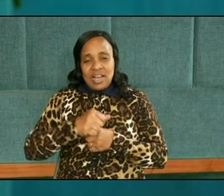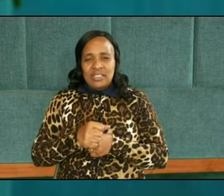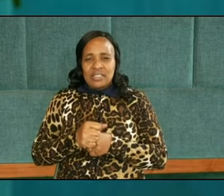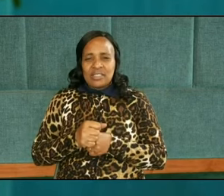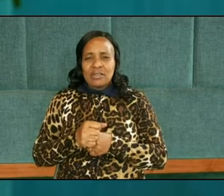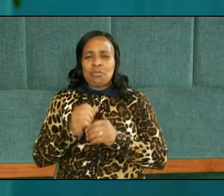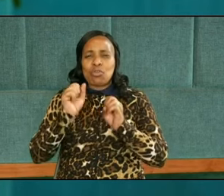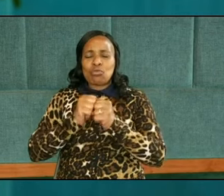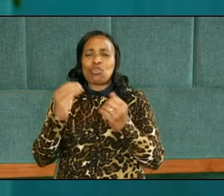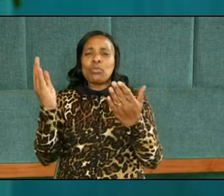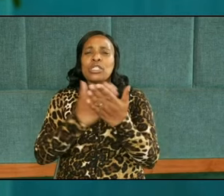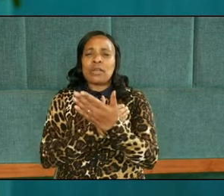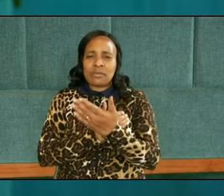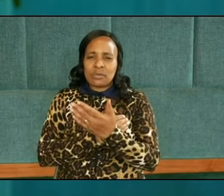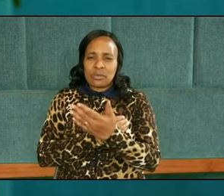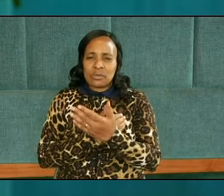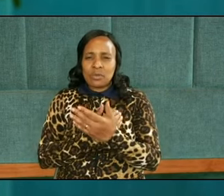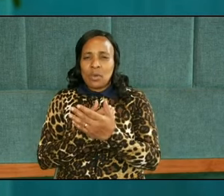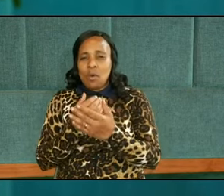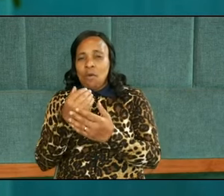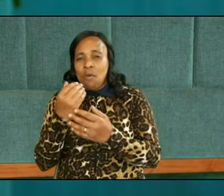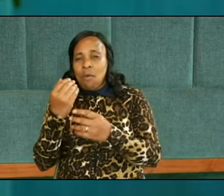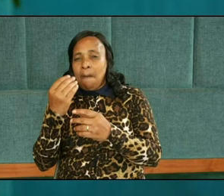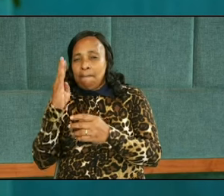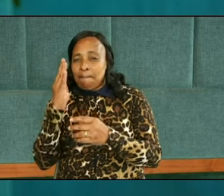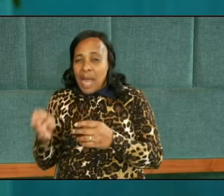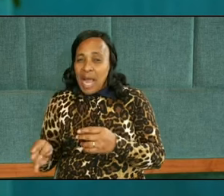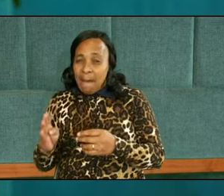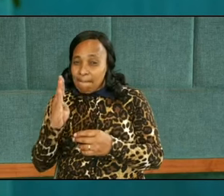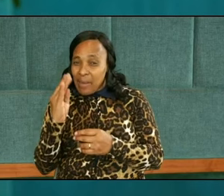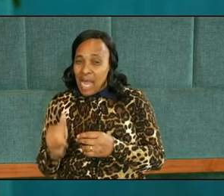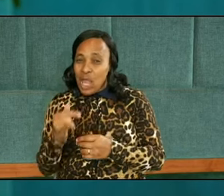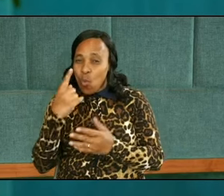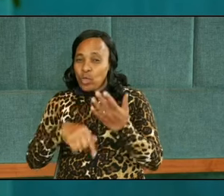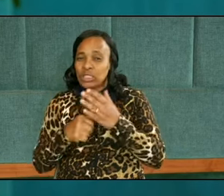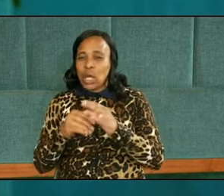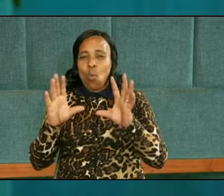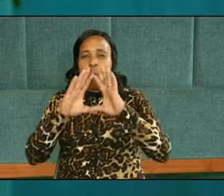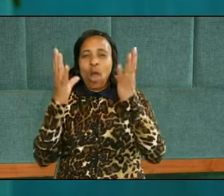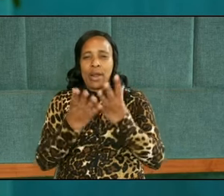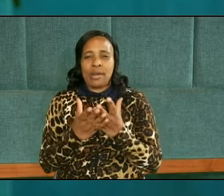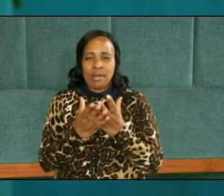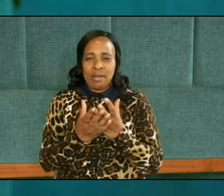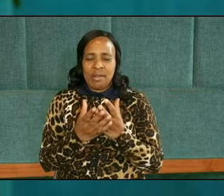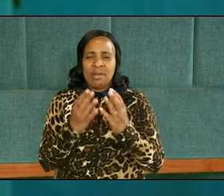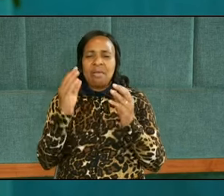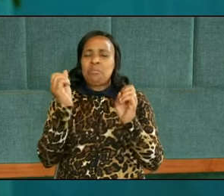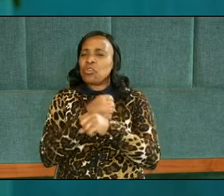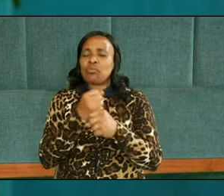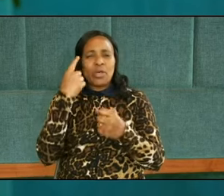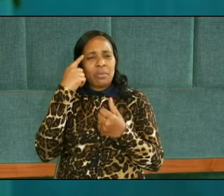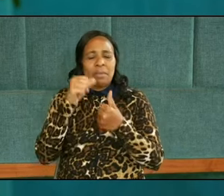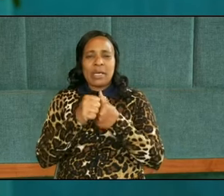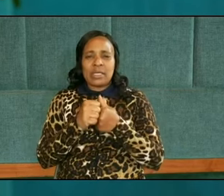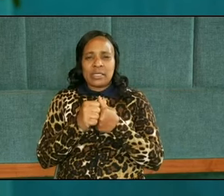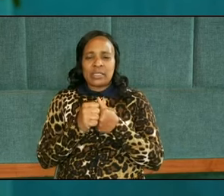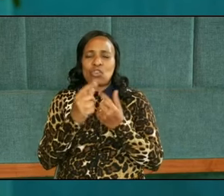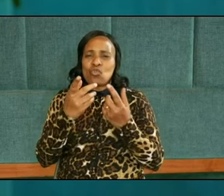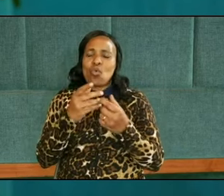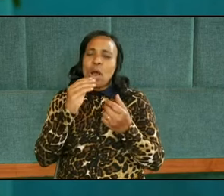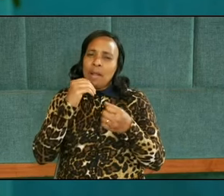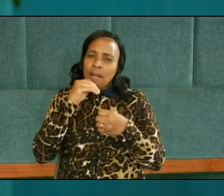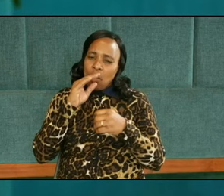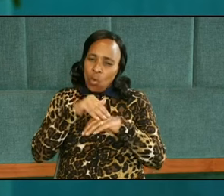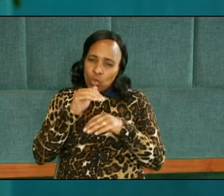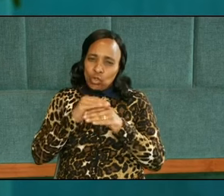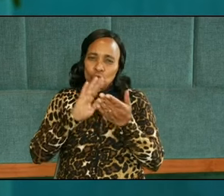be drawn away by the world. When we look at how they live, we want to be like them, not realizing that we are called to be a peculiar